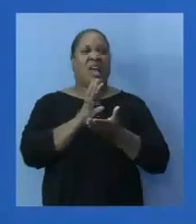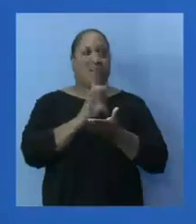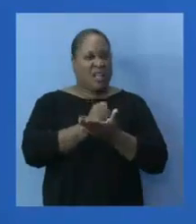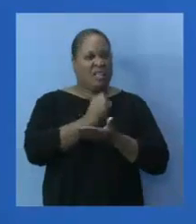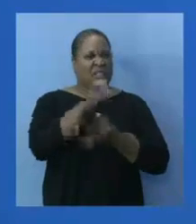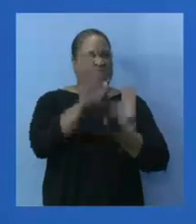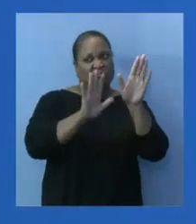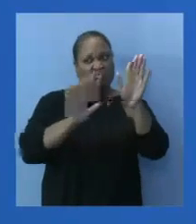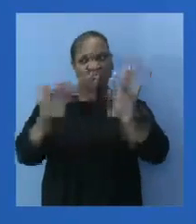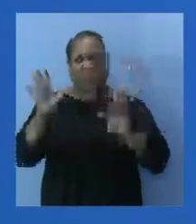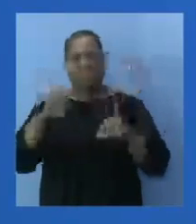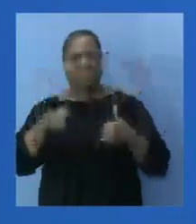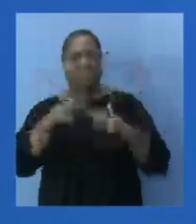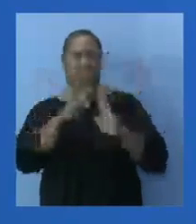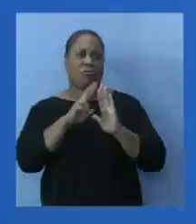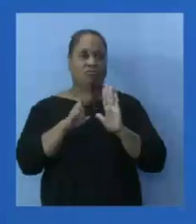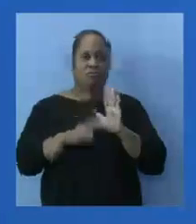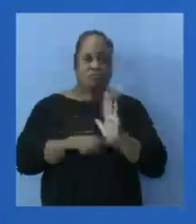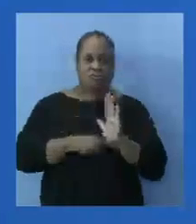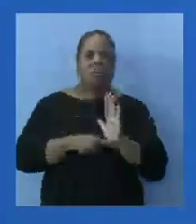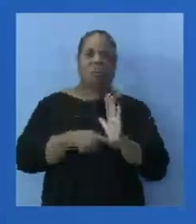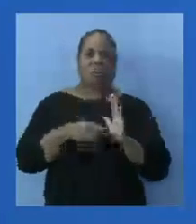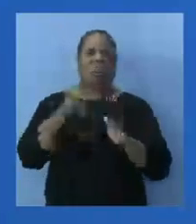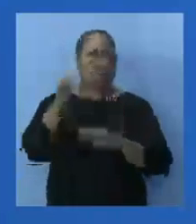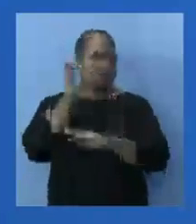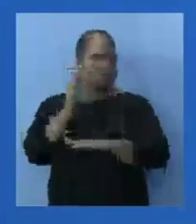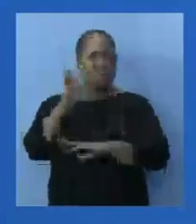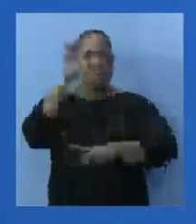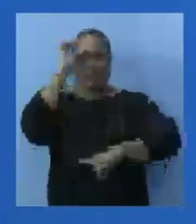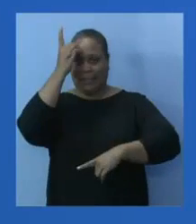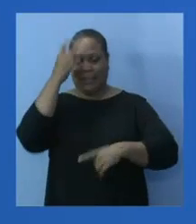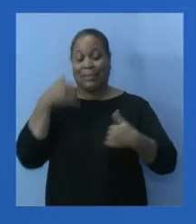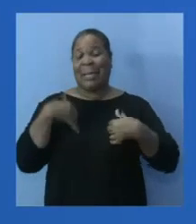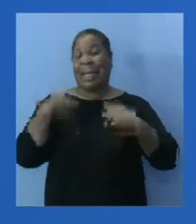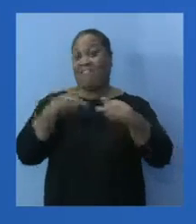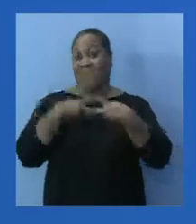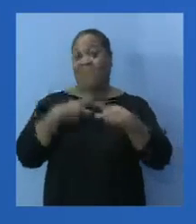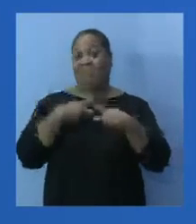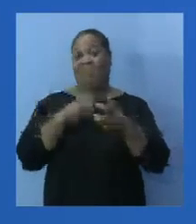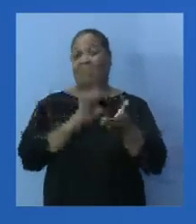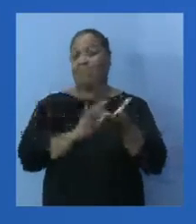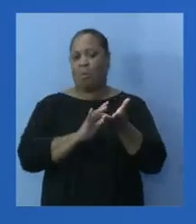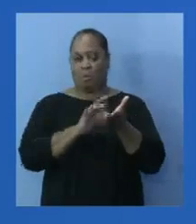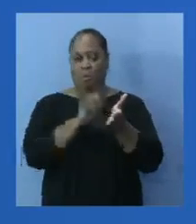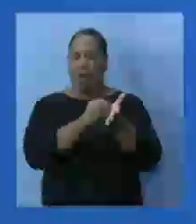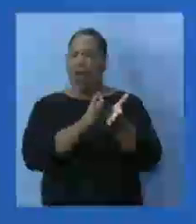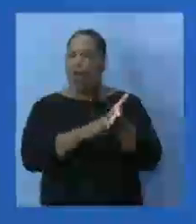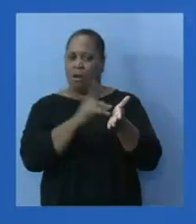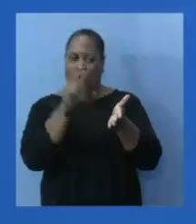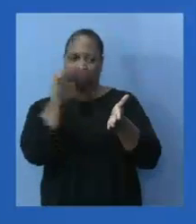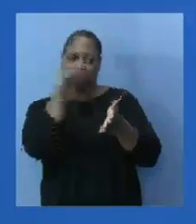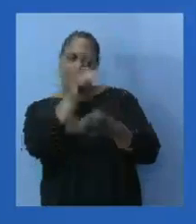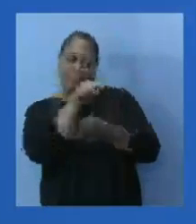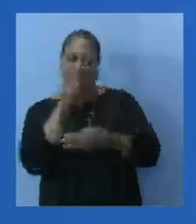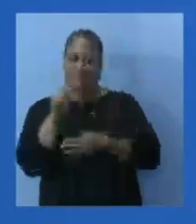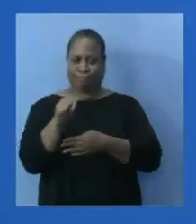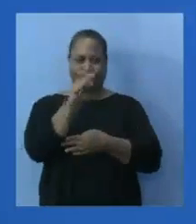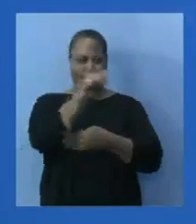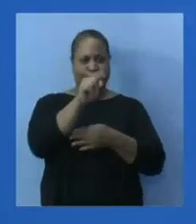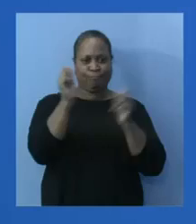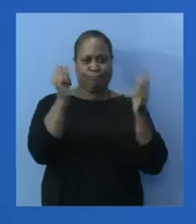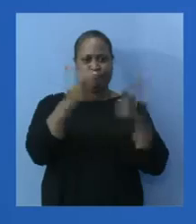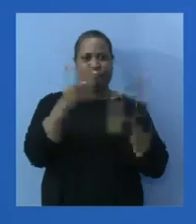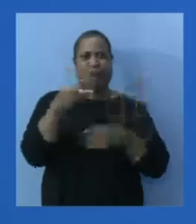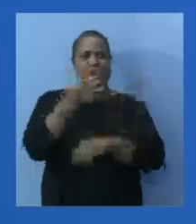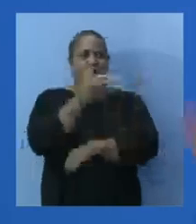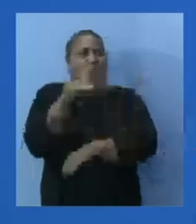a chronic disease register, so that information is electronic. They have electronic medical records, so they can actually push a button and say everybody that has high